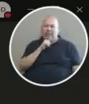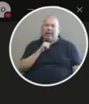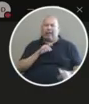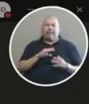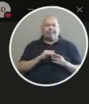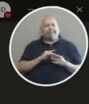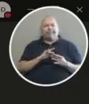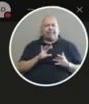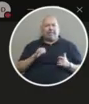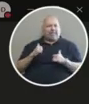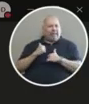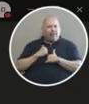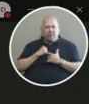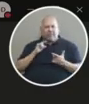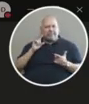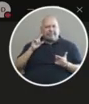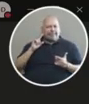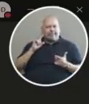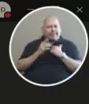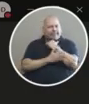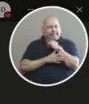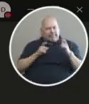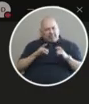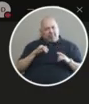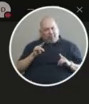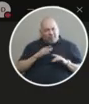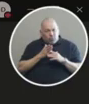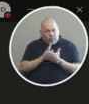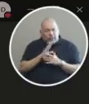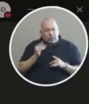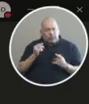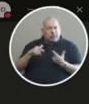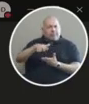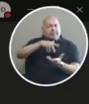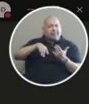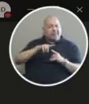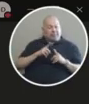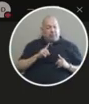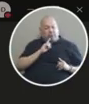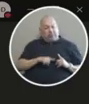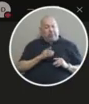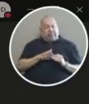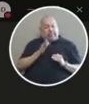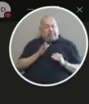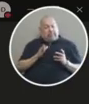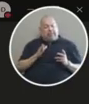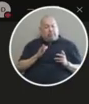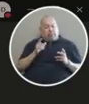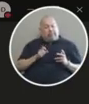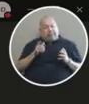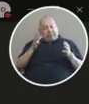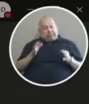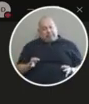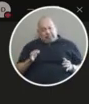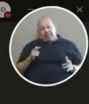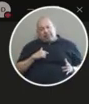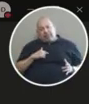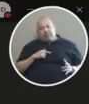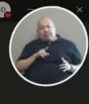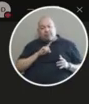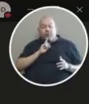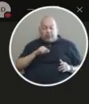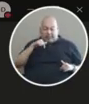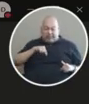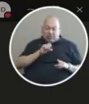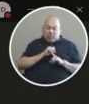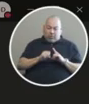communist country. Yes, people should have the right to go places, but at the end of the day, we have to realize that the reality of this